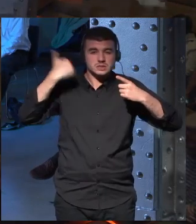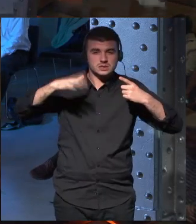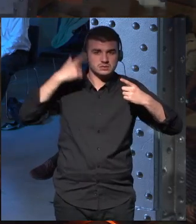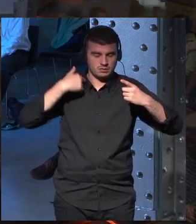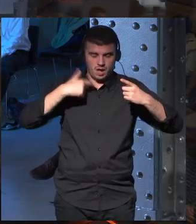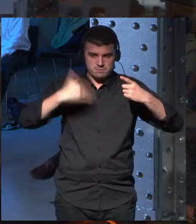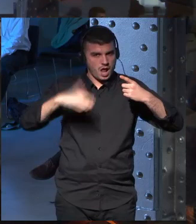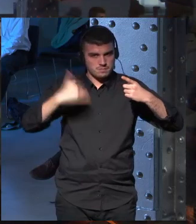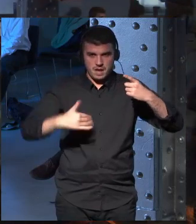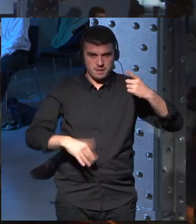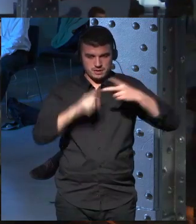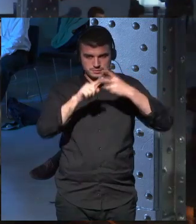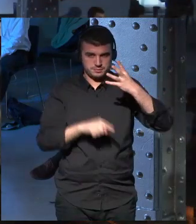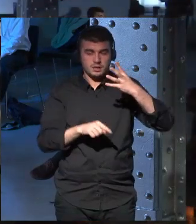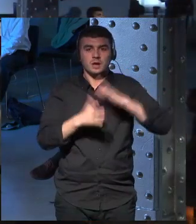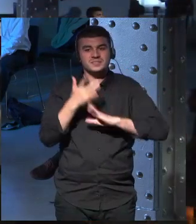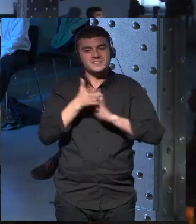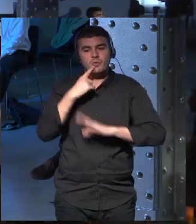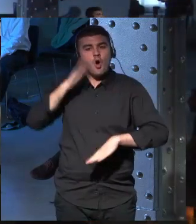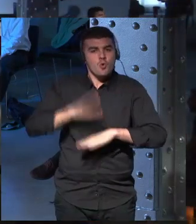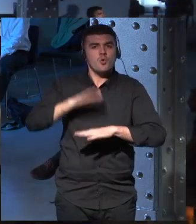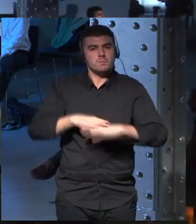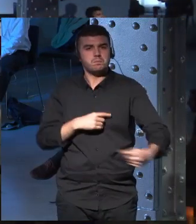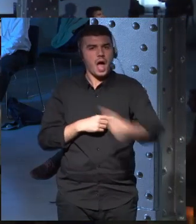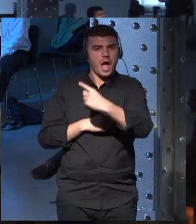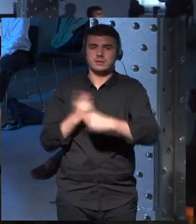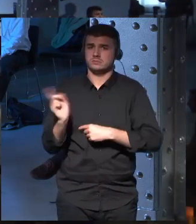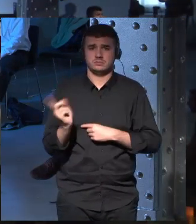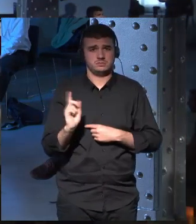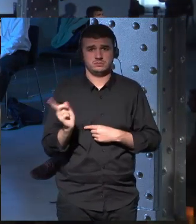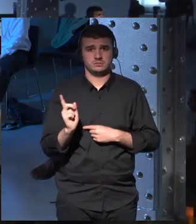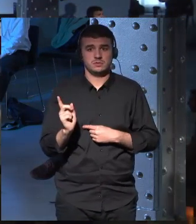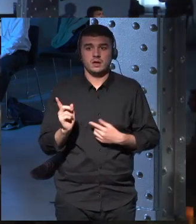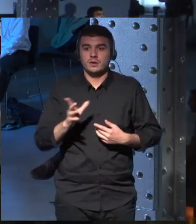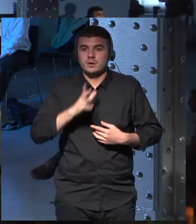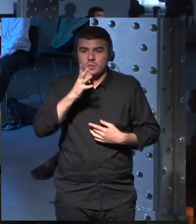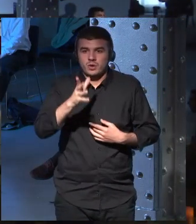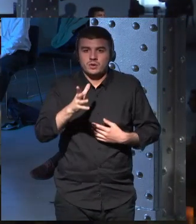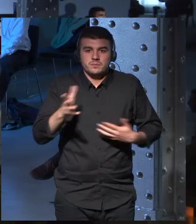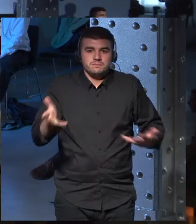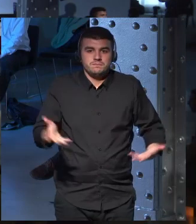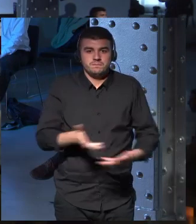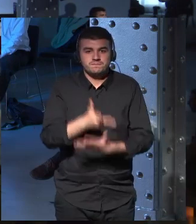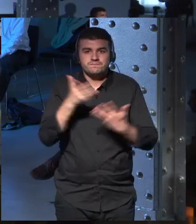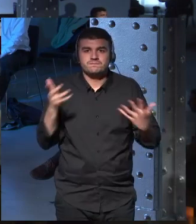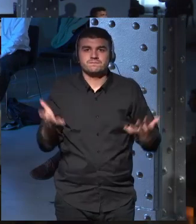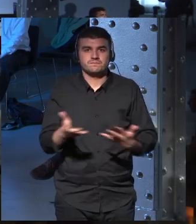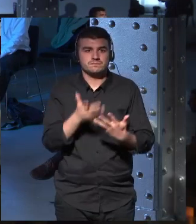they are not to be blamed because they were in the grip of false, unenlightened